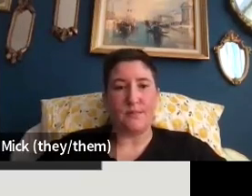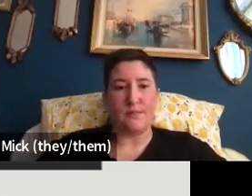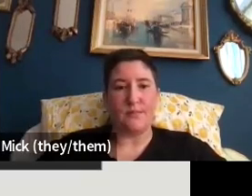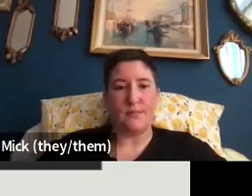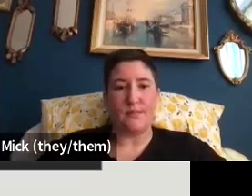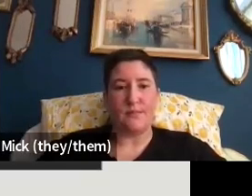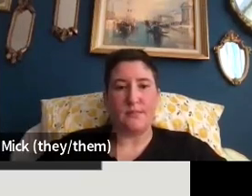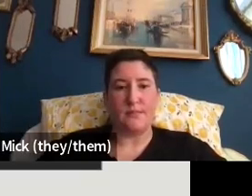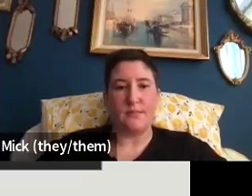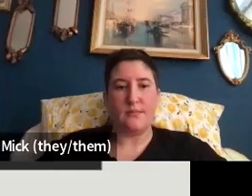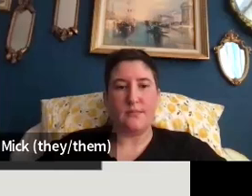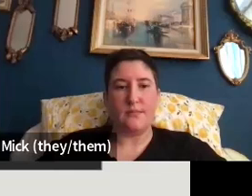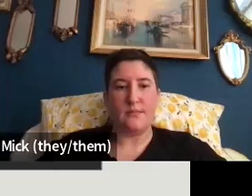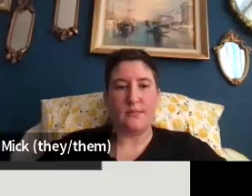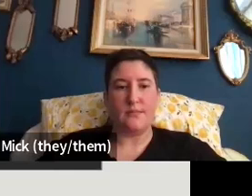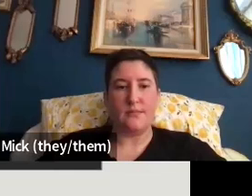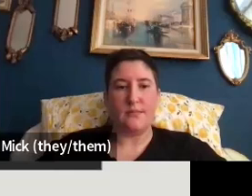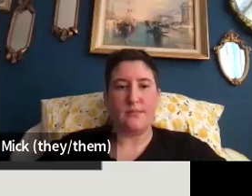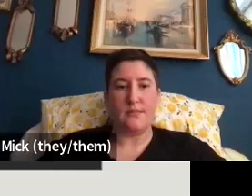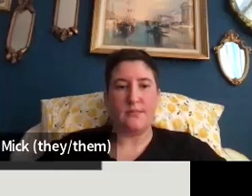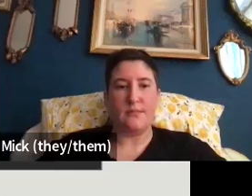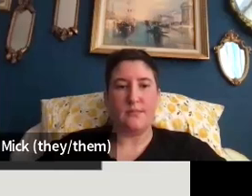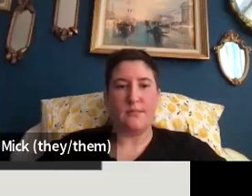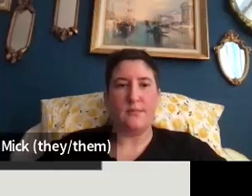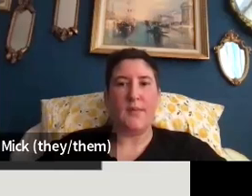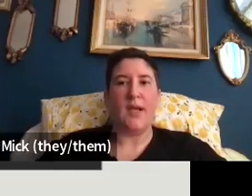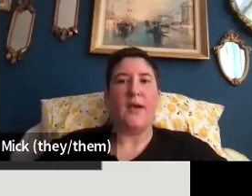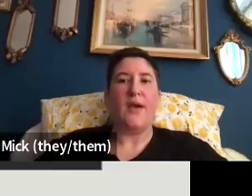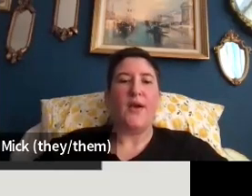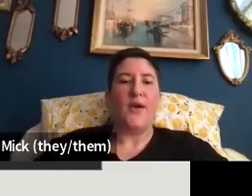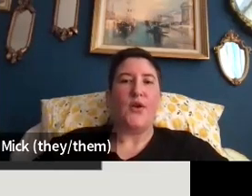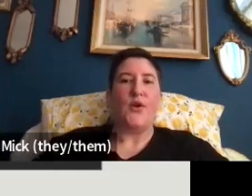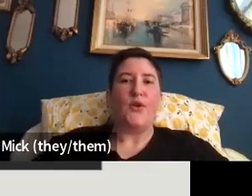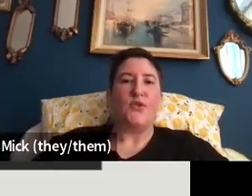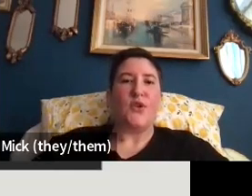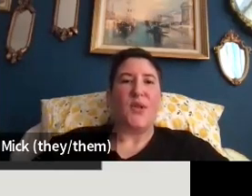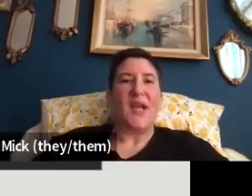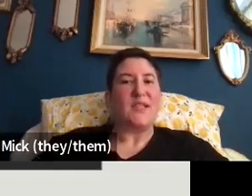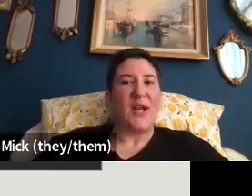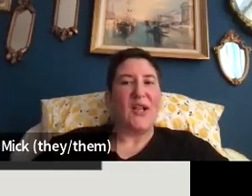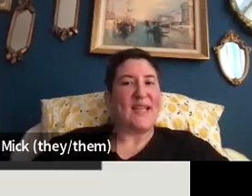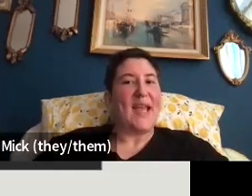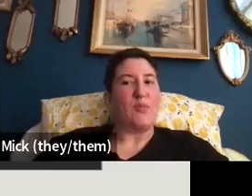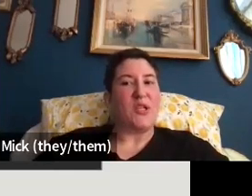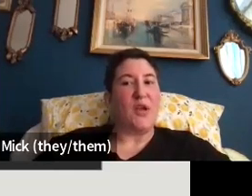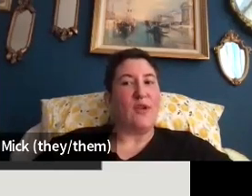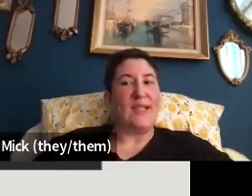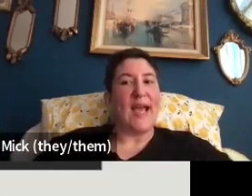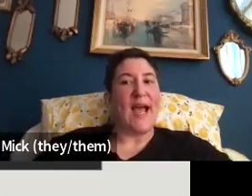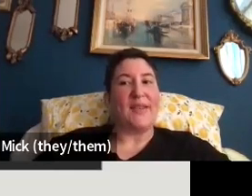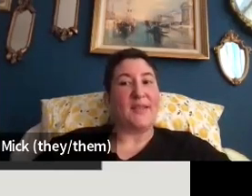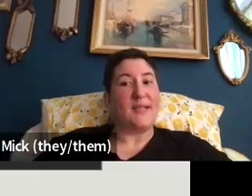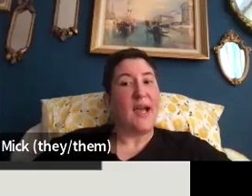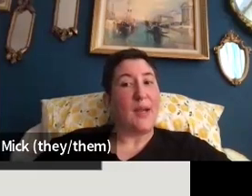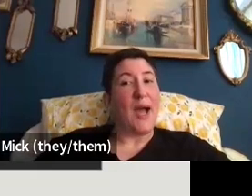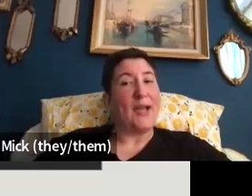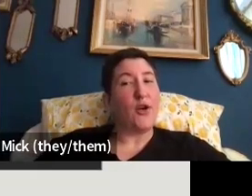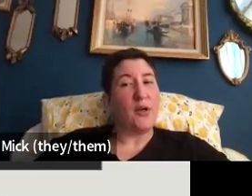like distrust of providers, income and resources, time and energy factors that are less available if you're